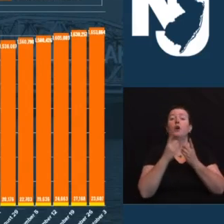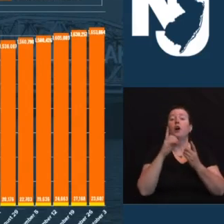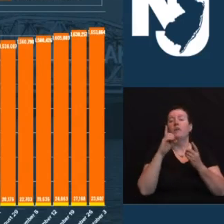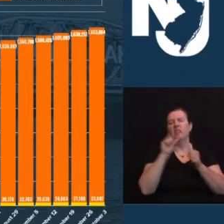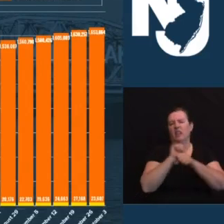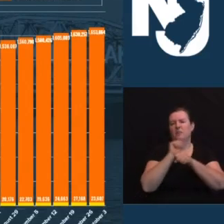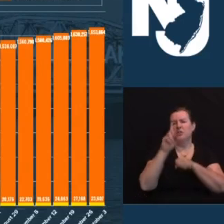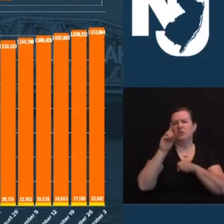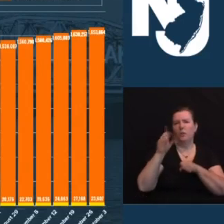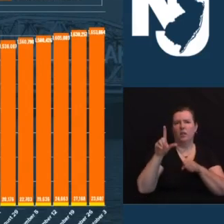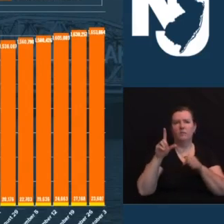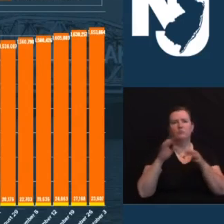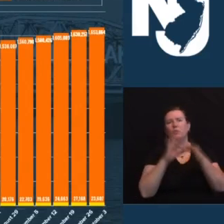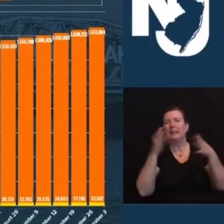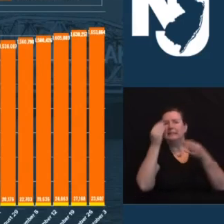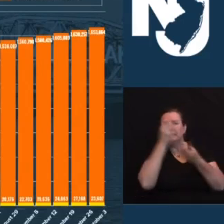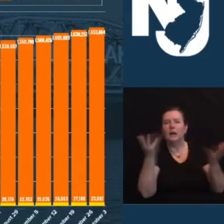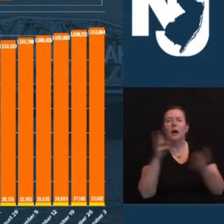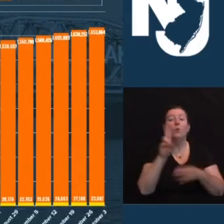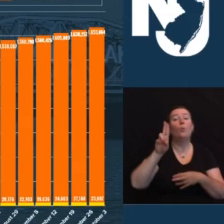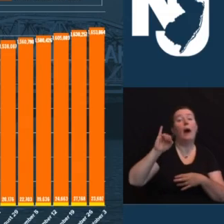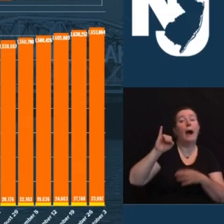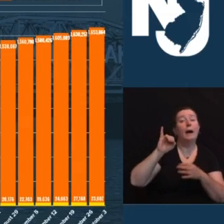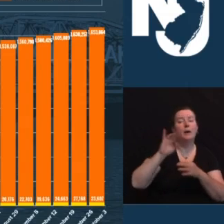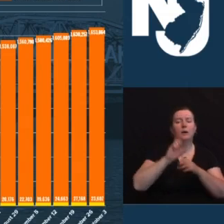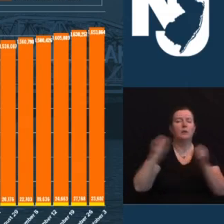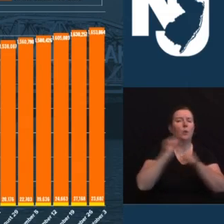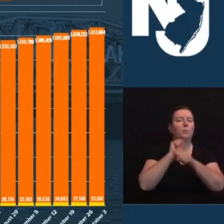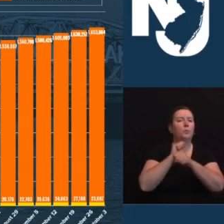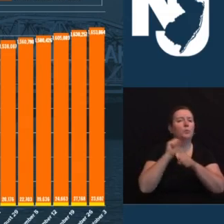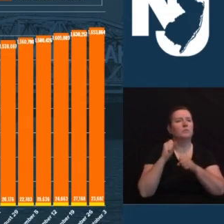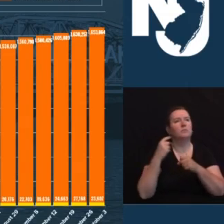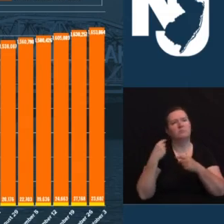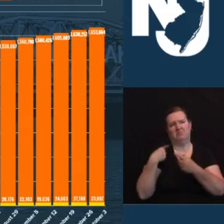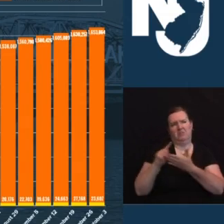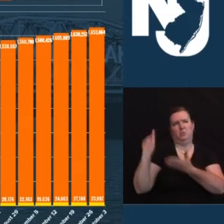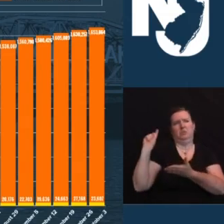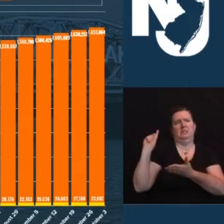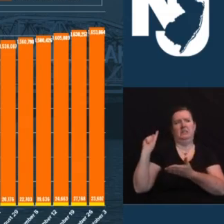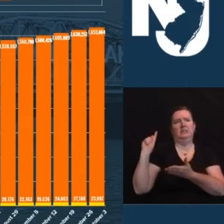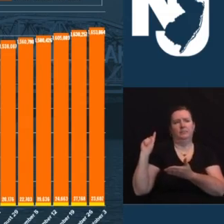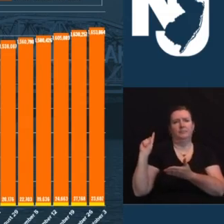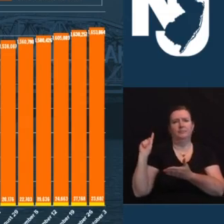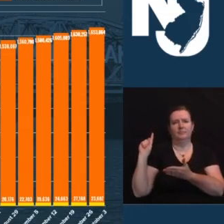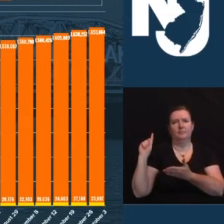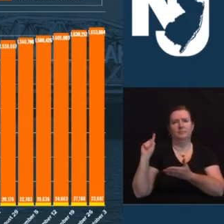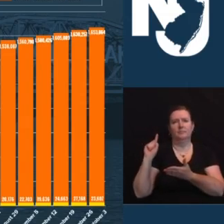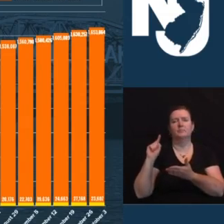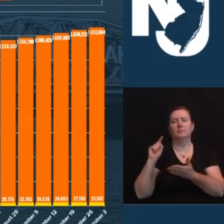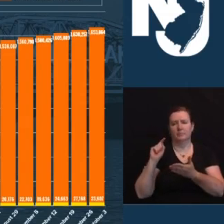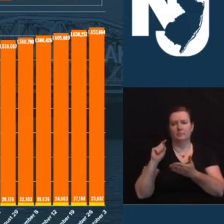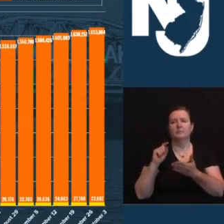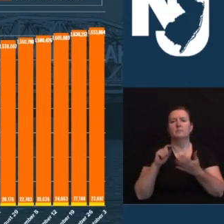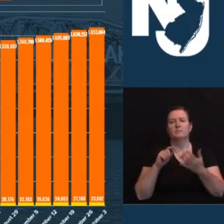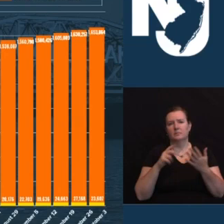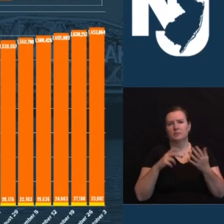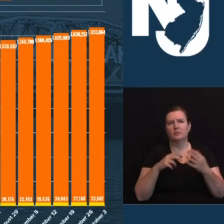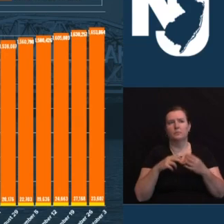latest unemployment figures. Over the past week, just over 23,600 New Jerseyans filed an initial claim for